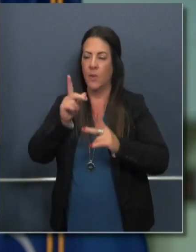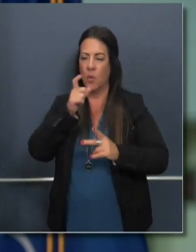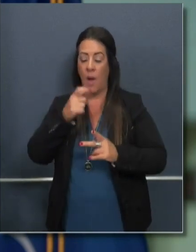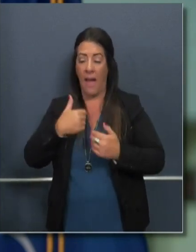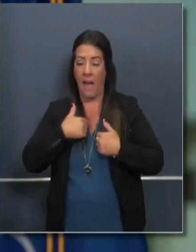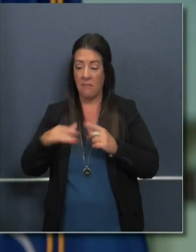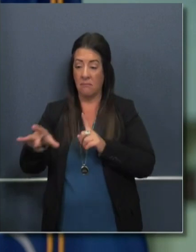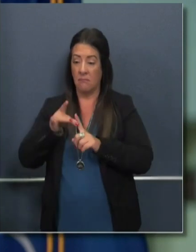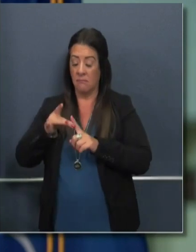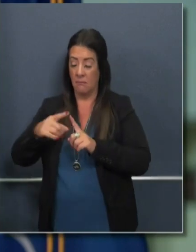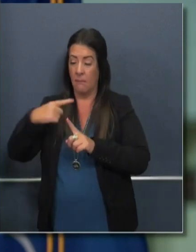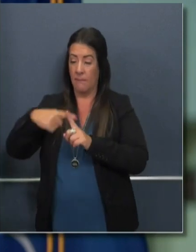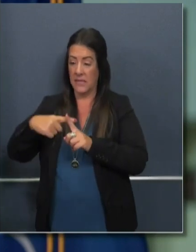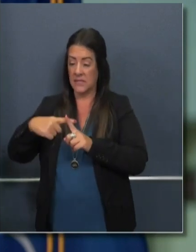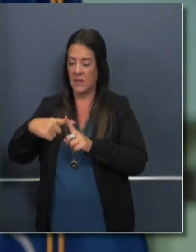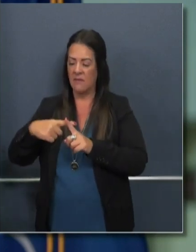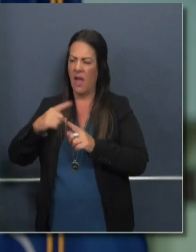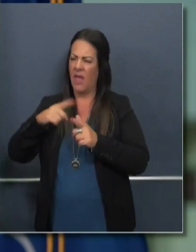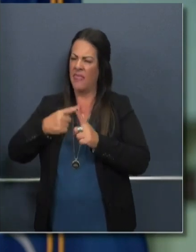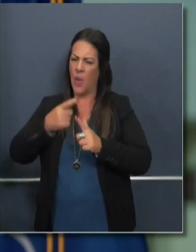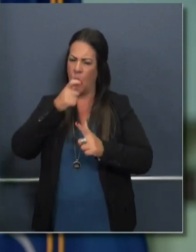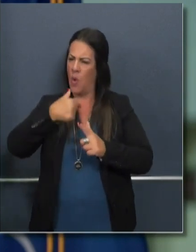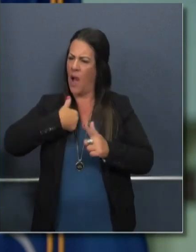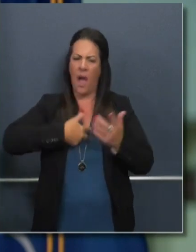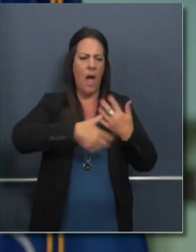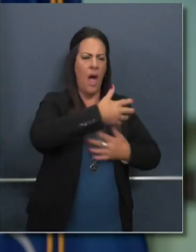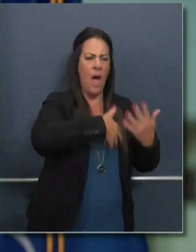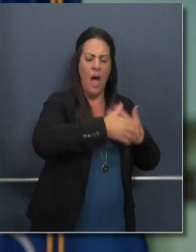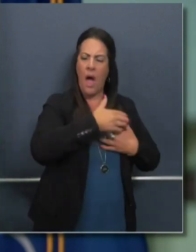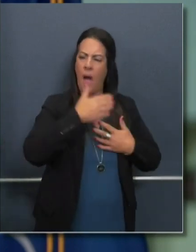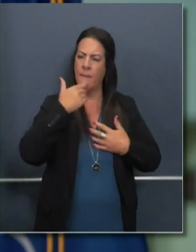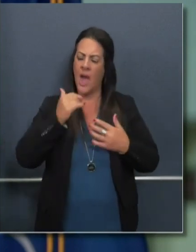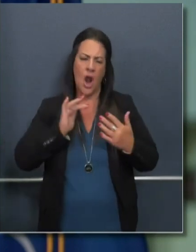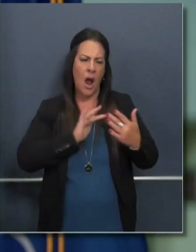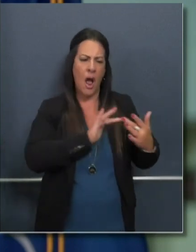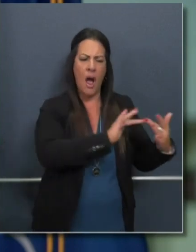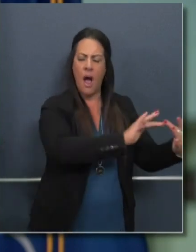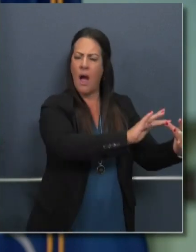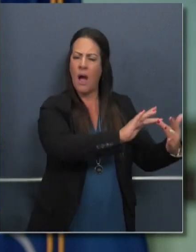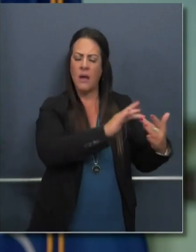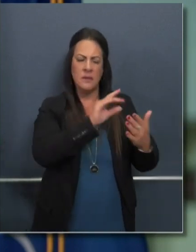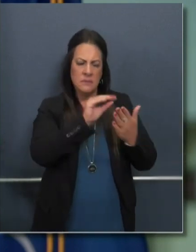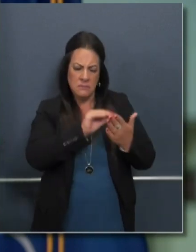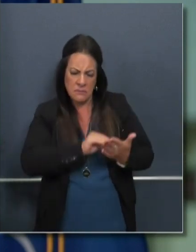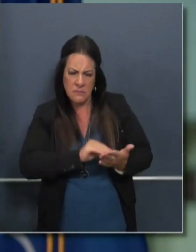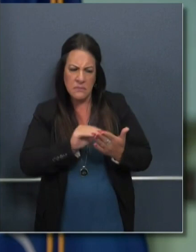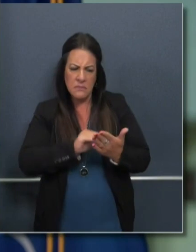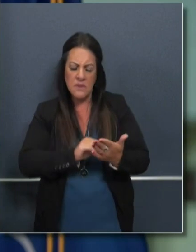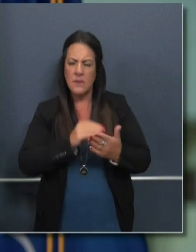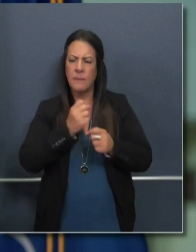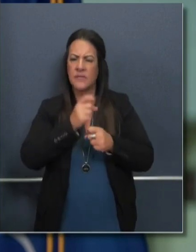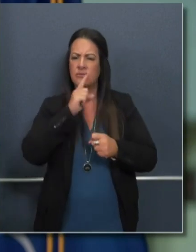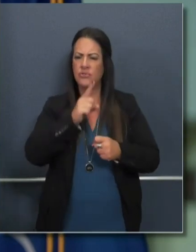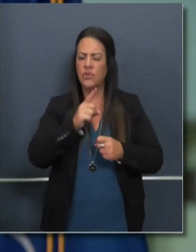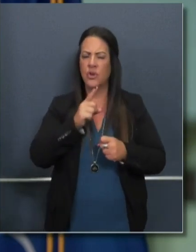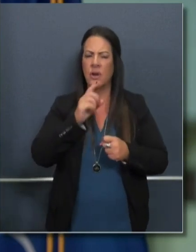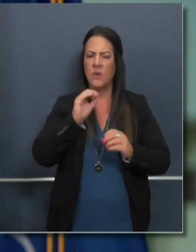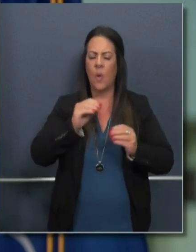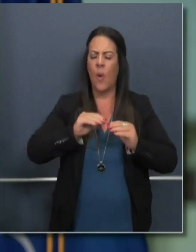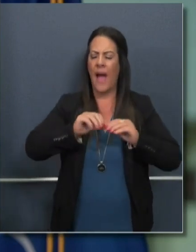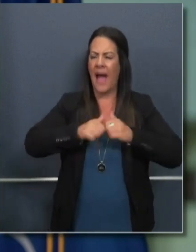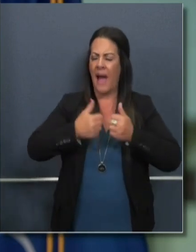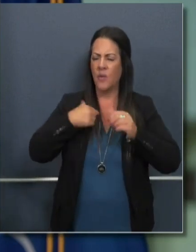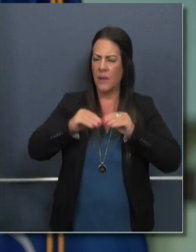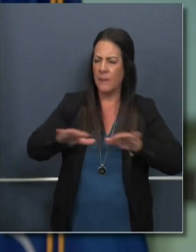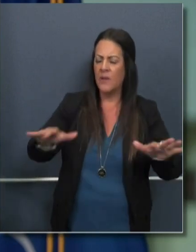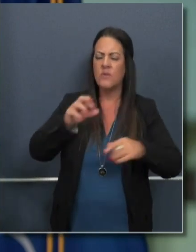We announced a partnership with UCLA and UCSF to help us with that training. They have done a magnificent job.